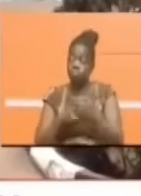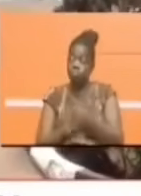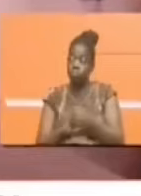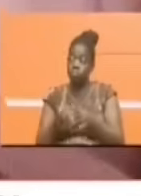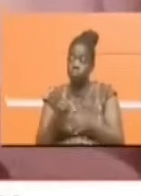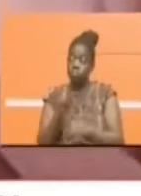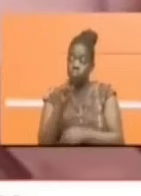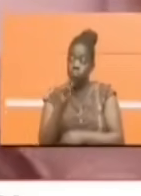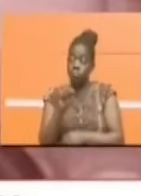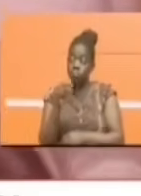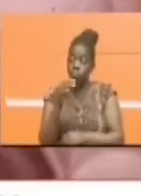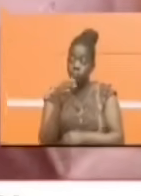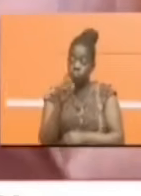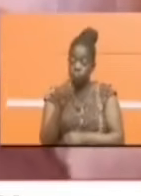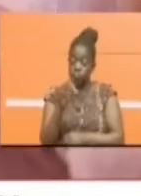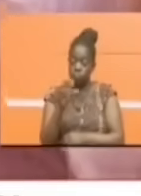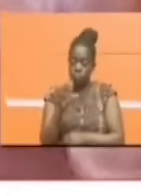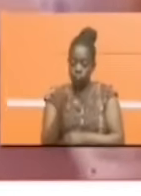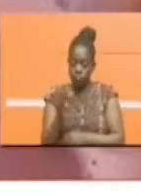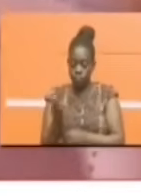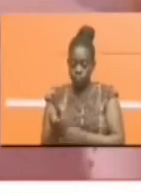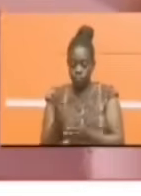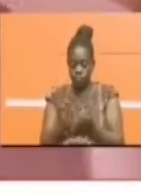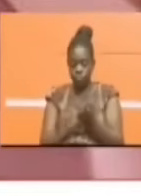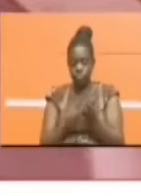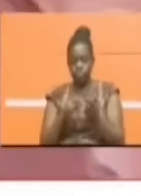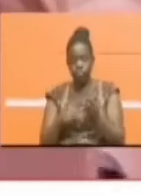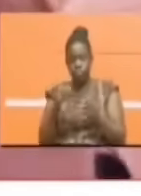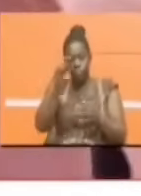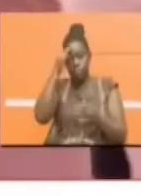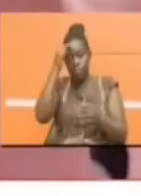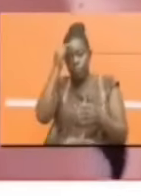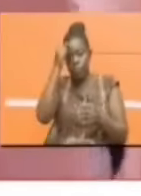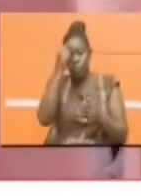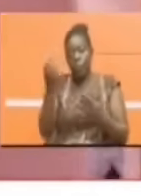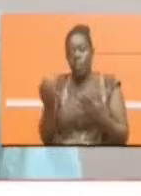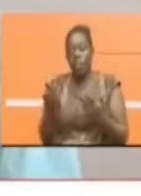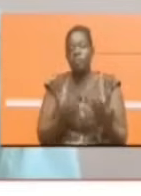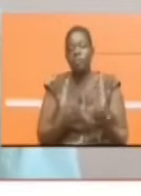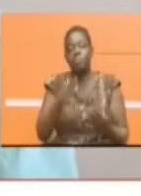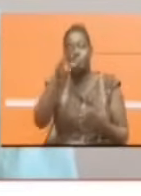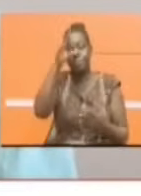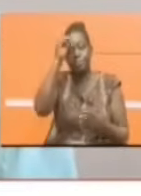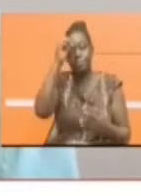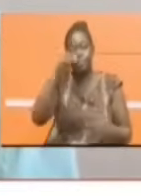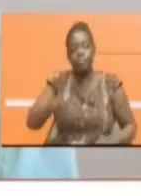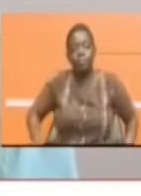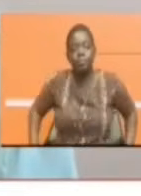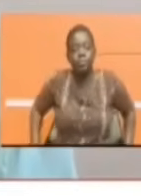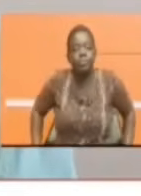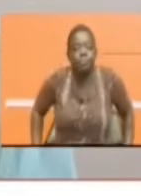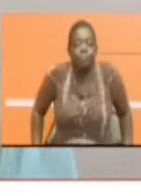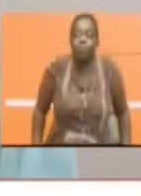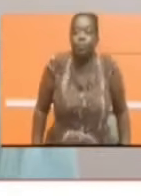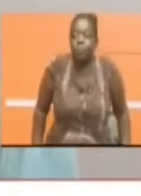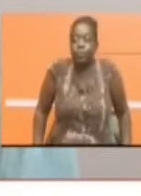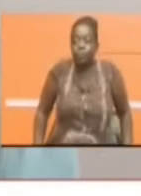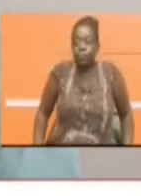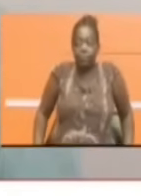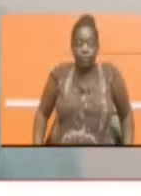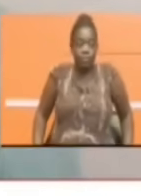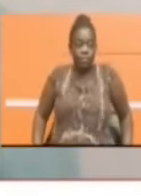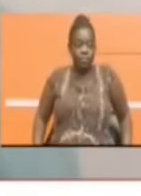kitongole kya NCDC akatiriza ekigendwa kya government mu kuleeta ensoma eno. When you're teaching through the